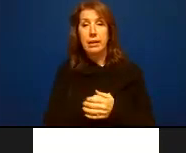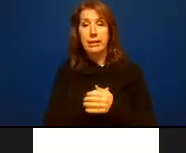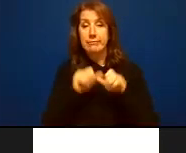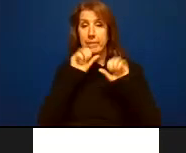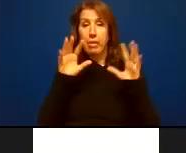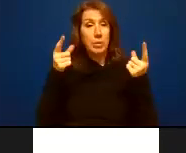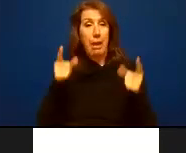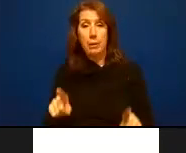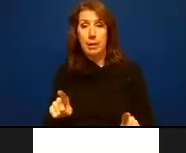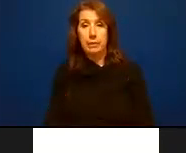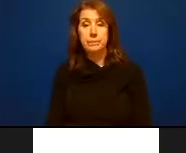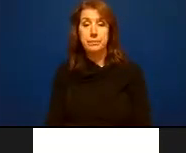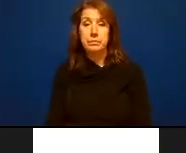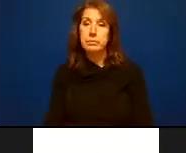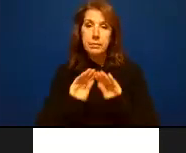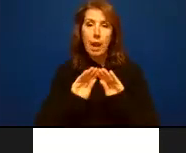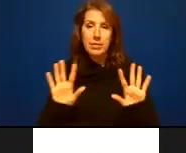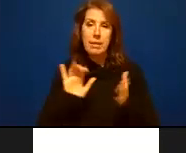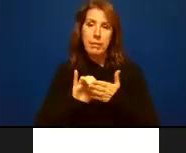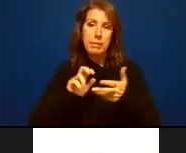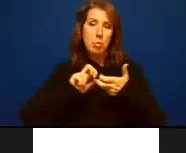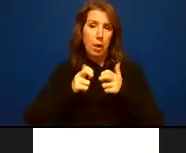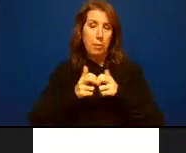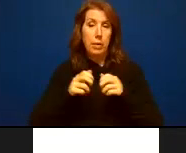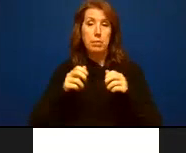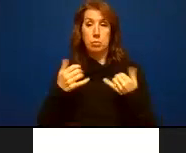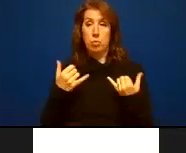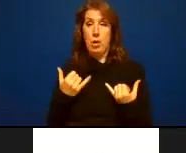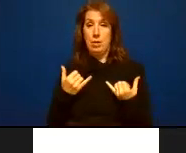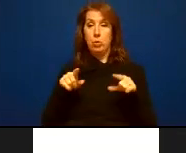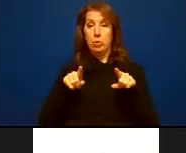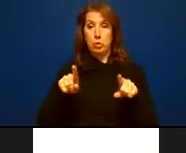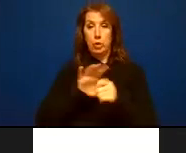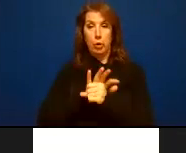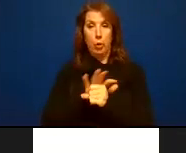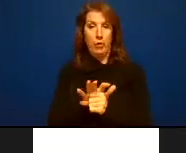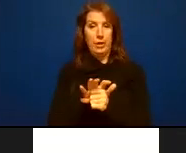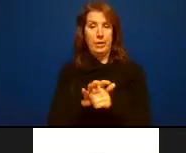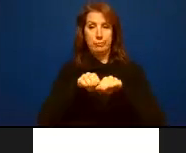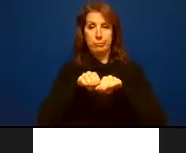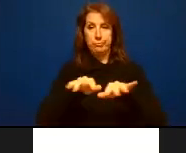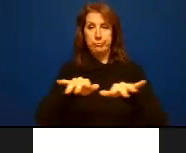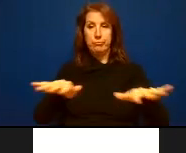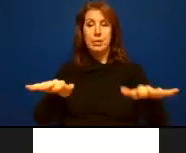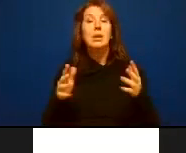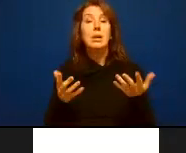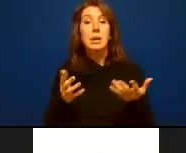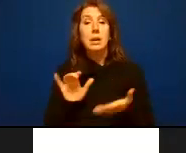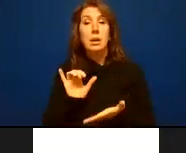of cleaning, and that was obviously a problem during, particularly during COVID. So those are some of